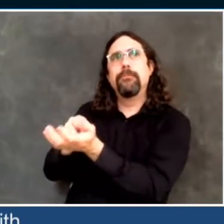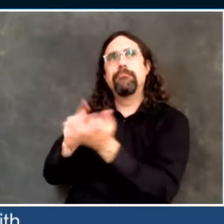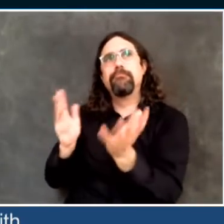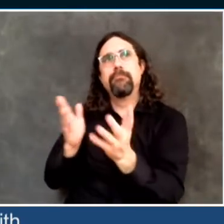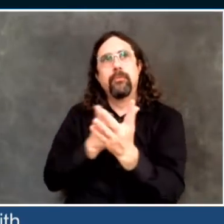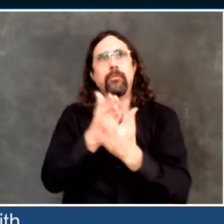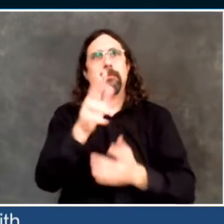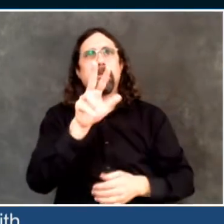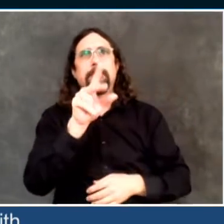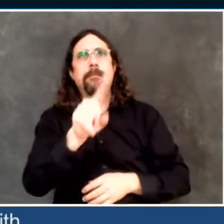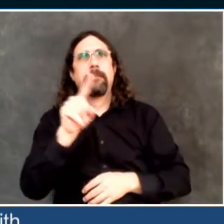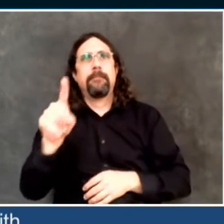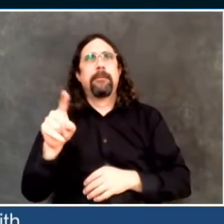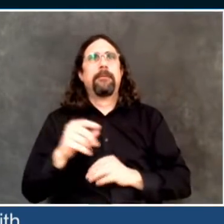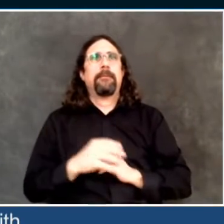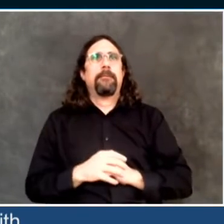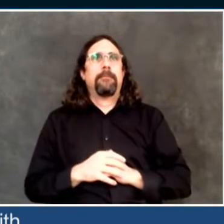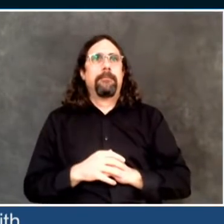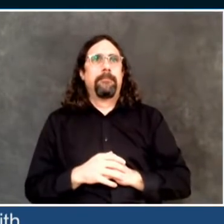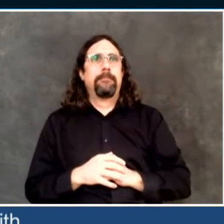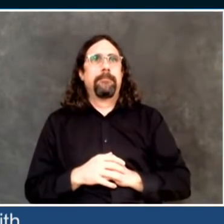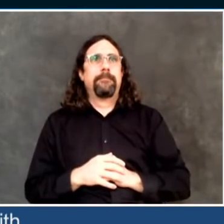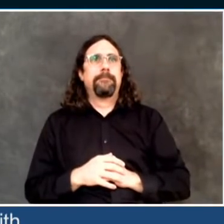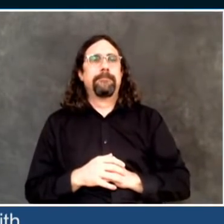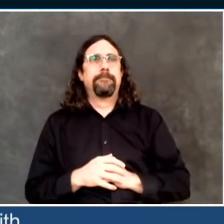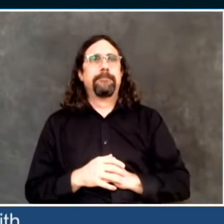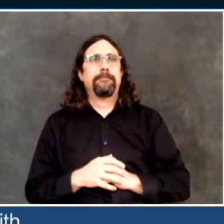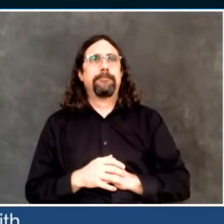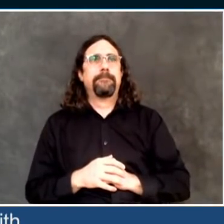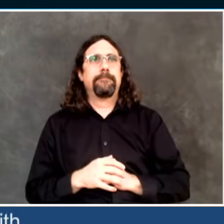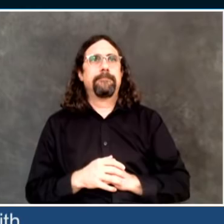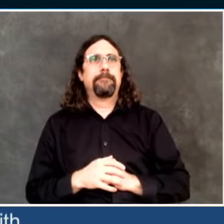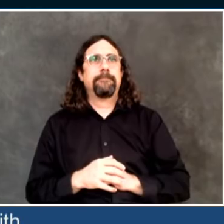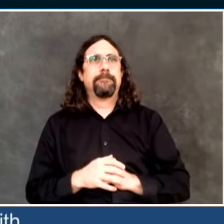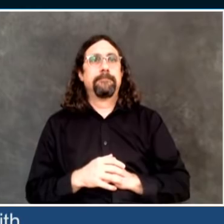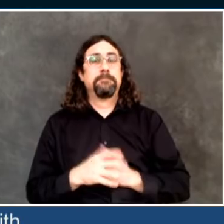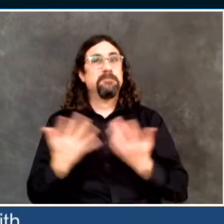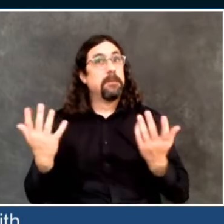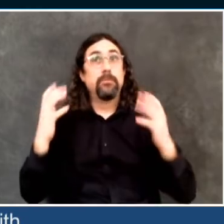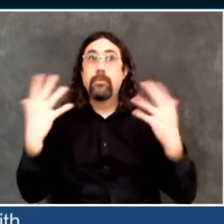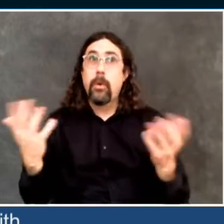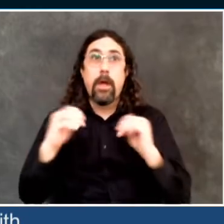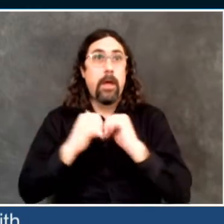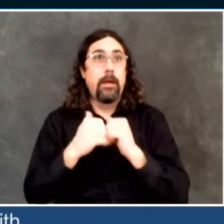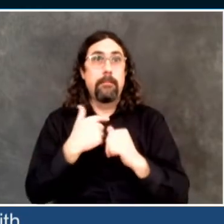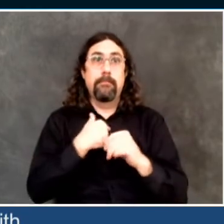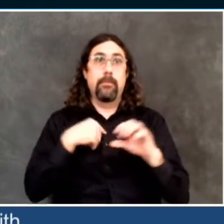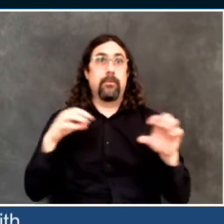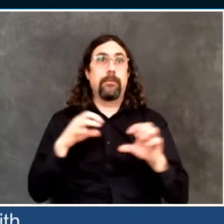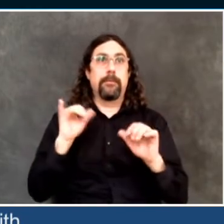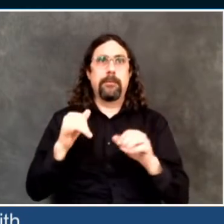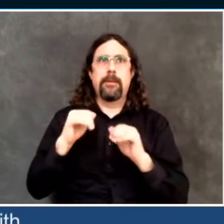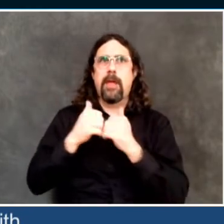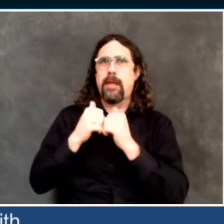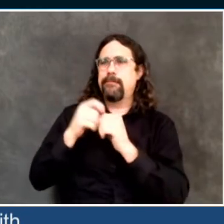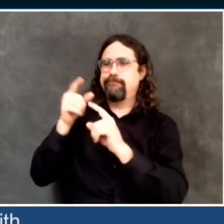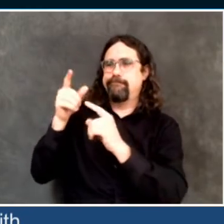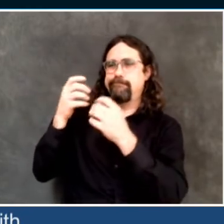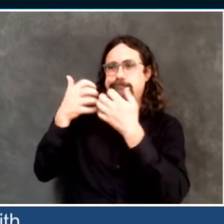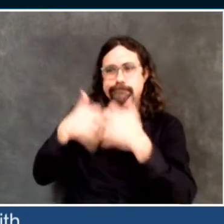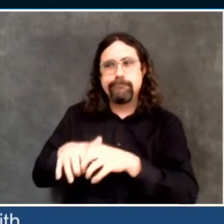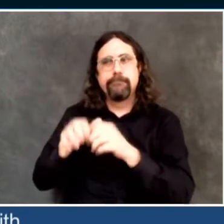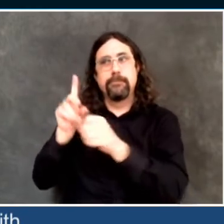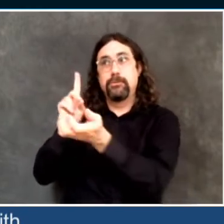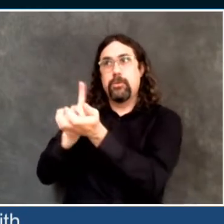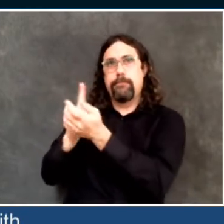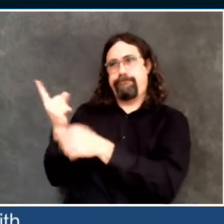away, a trained professional who can talk through the details and give them guidance. That has to be much more available, and that's what we're going to